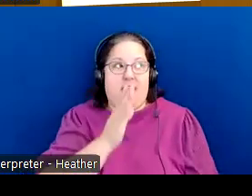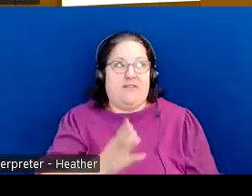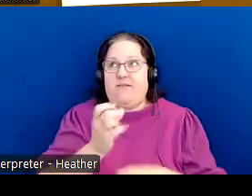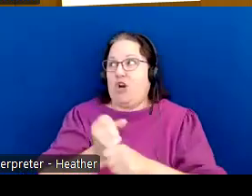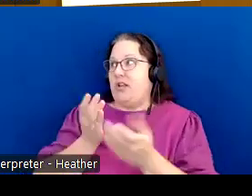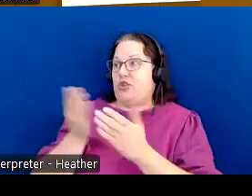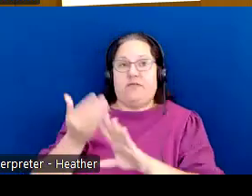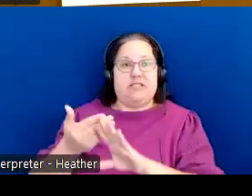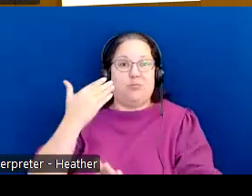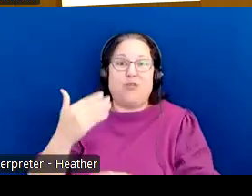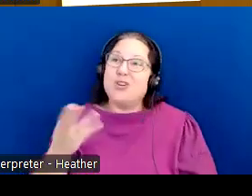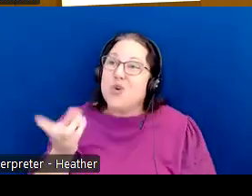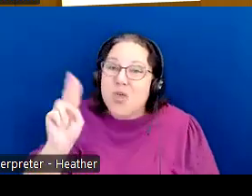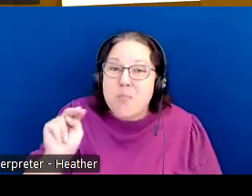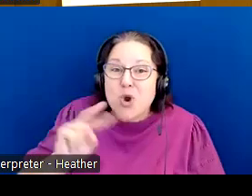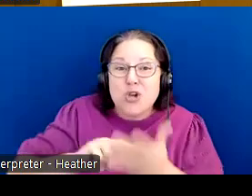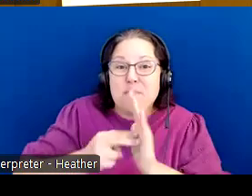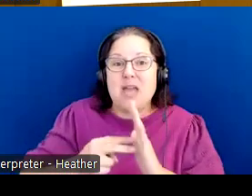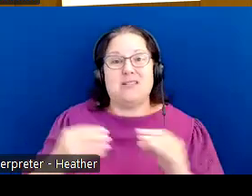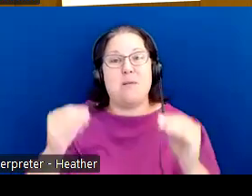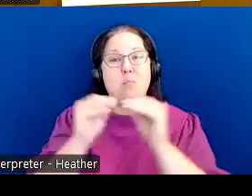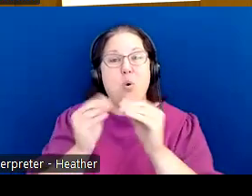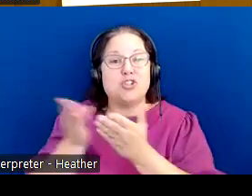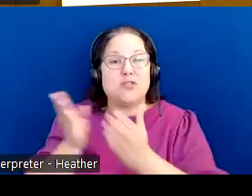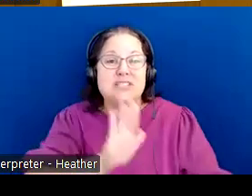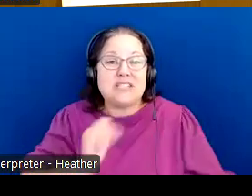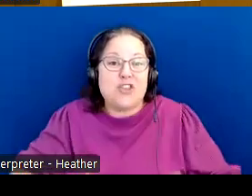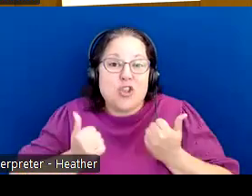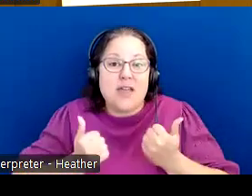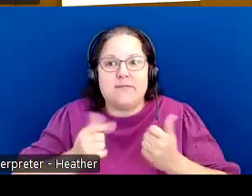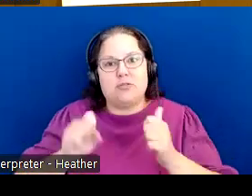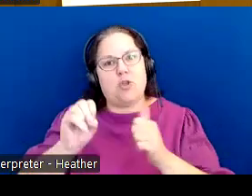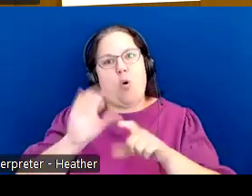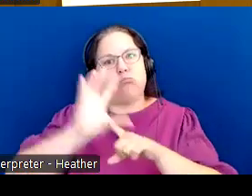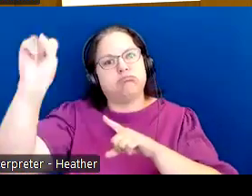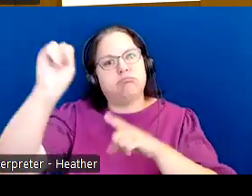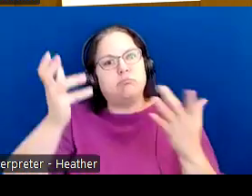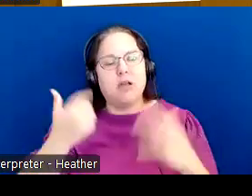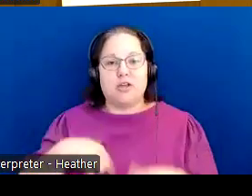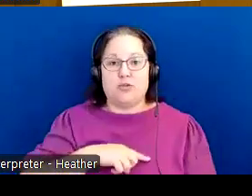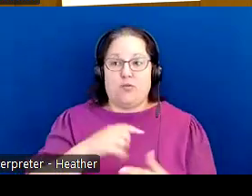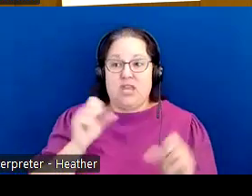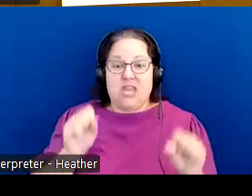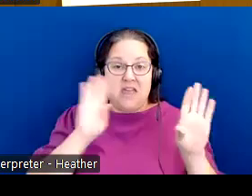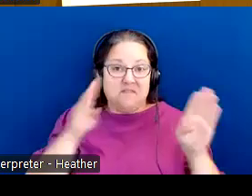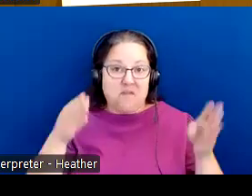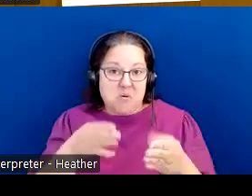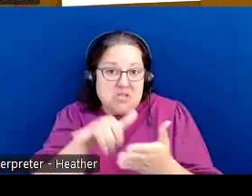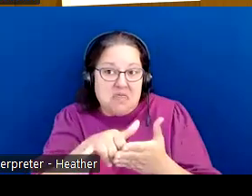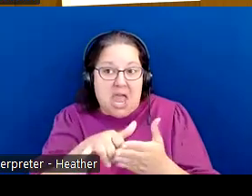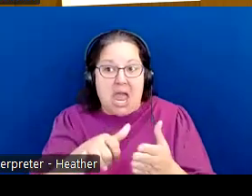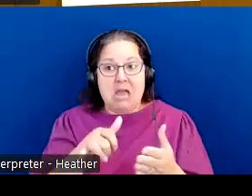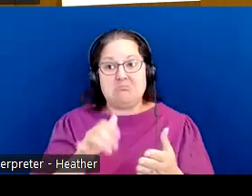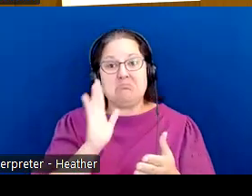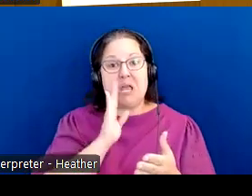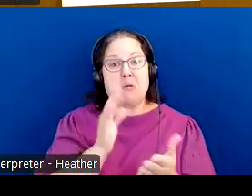having the burn actually brought them into getting more services. And if we can focus on that, I think that that